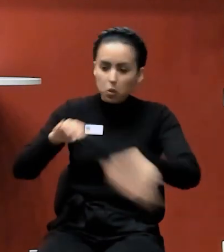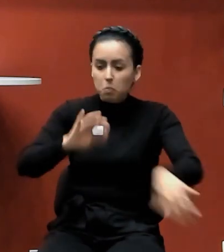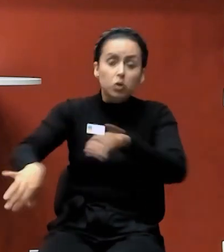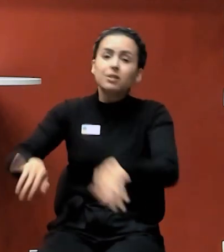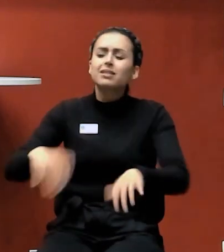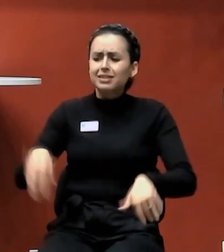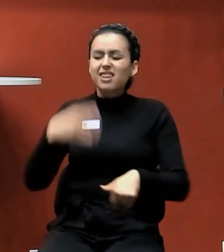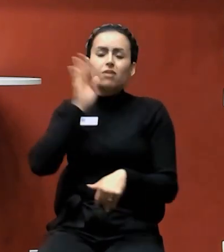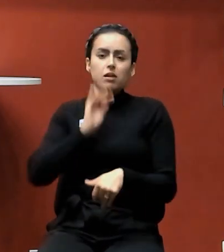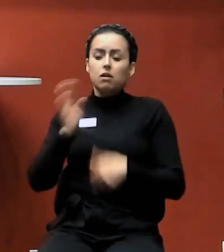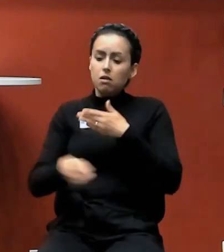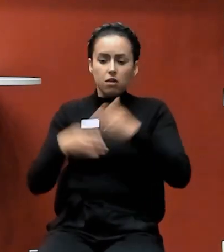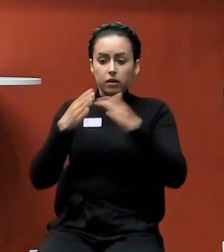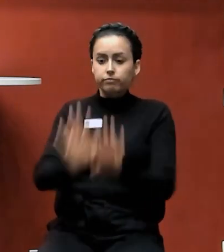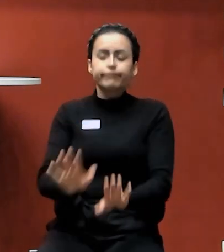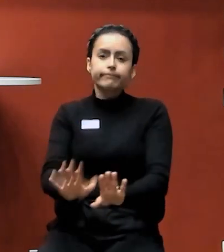place. You could say,